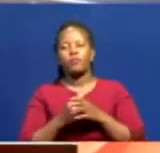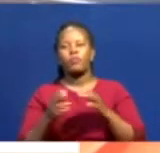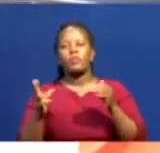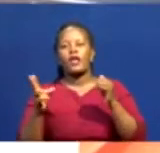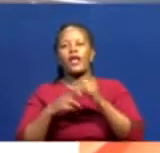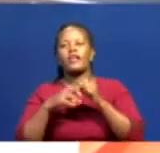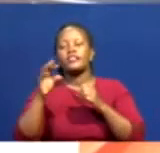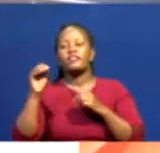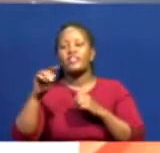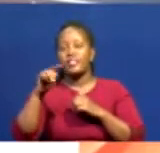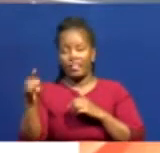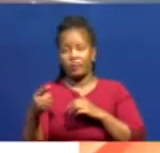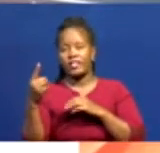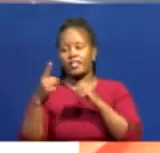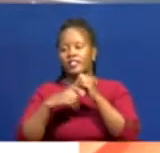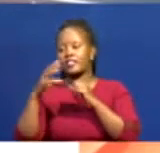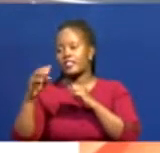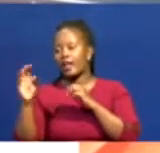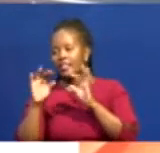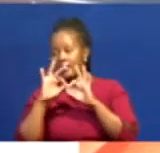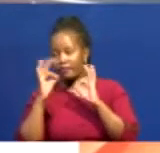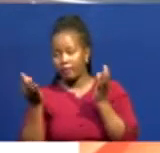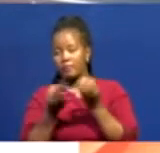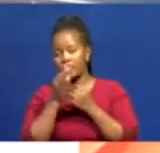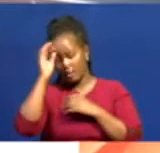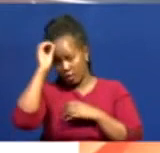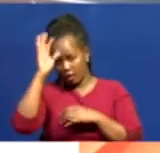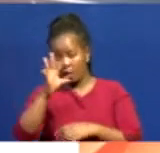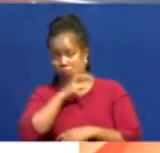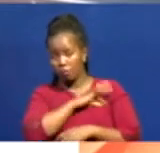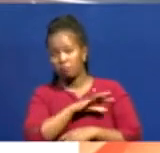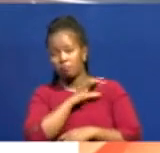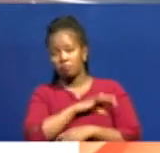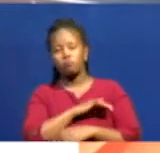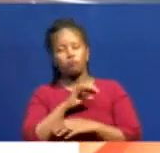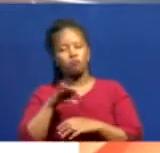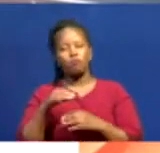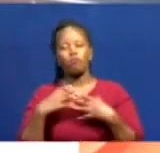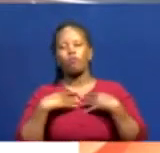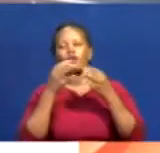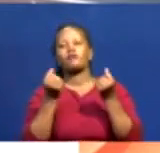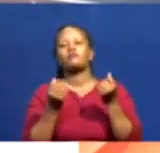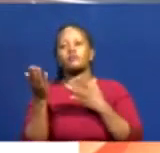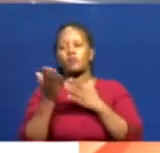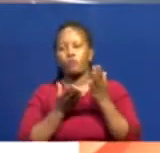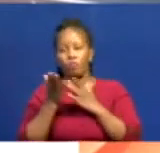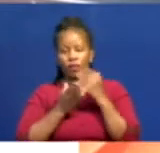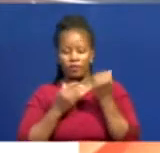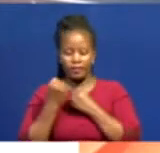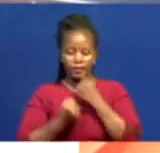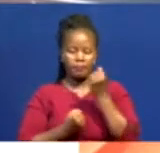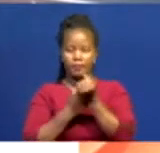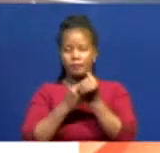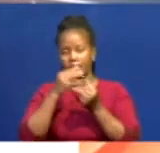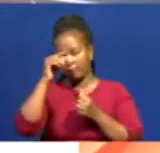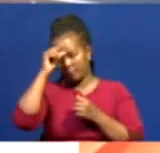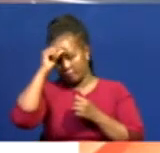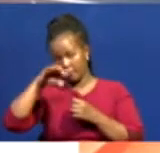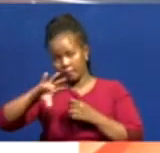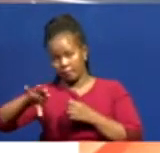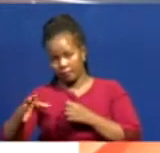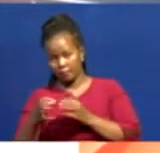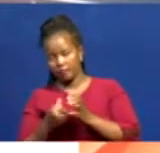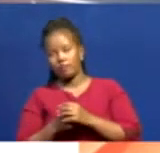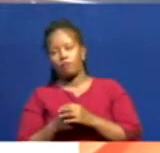70,600 households in Kiambu County will benefit from health services funded by the county government. This is after the county government and the National